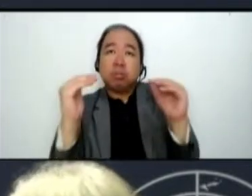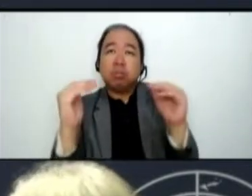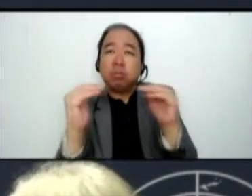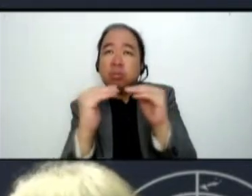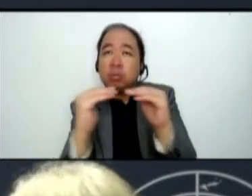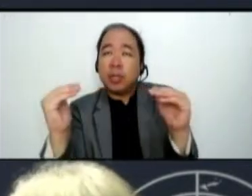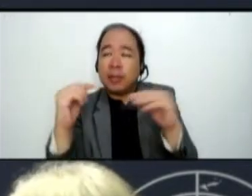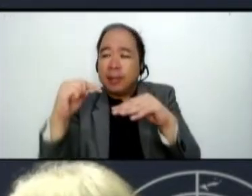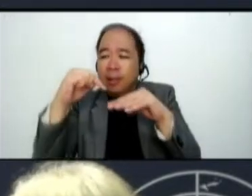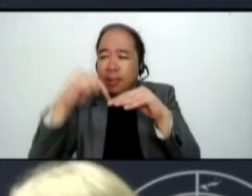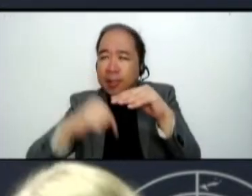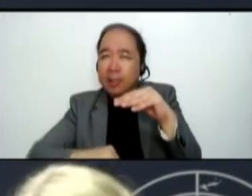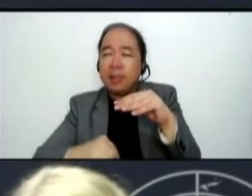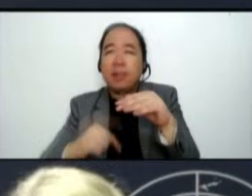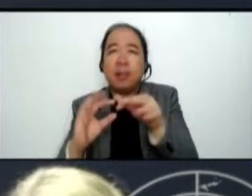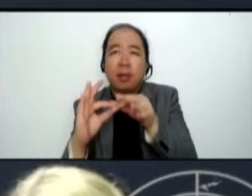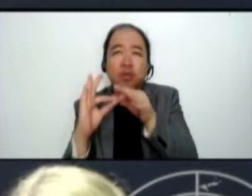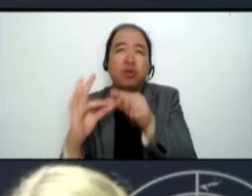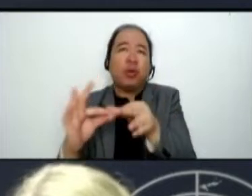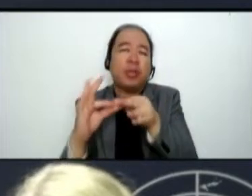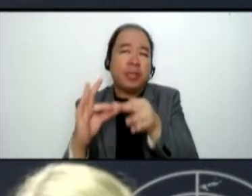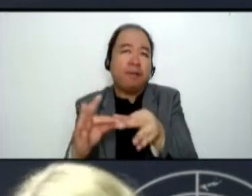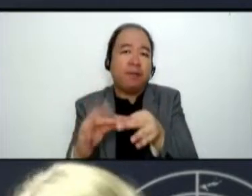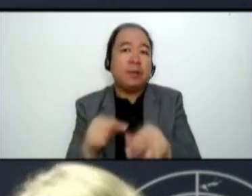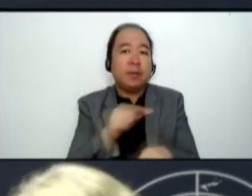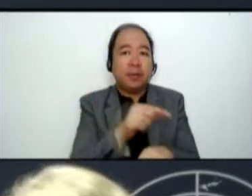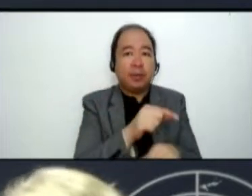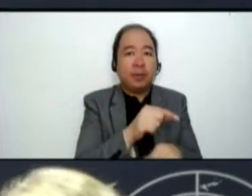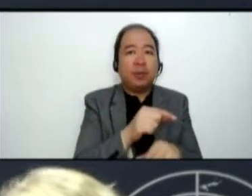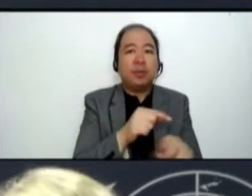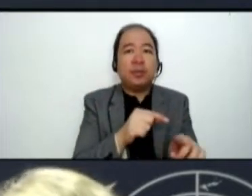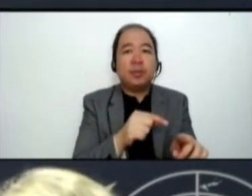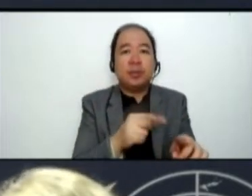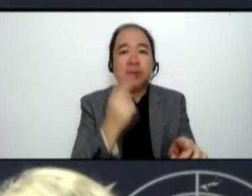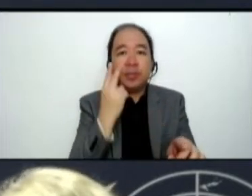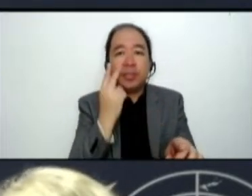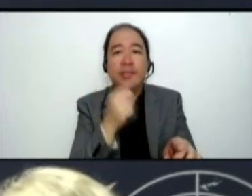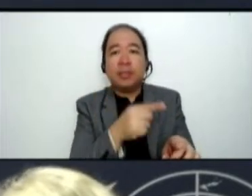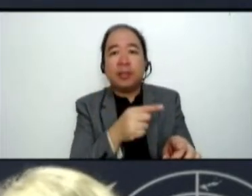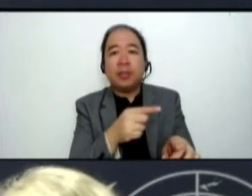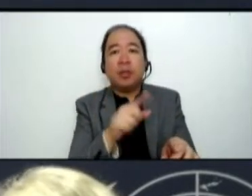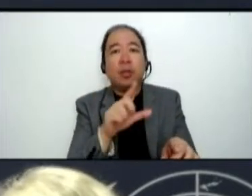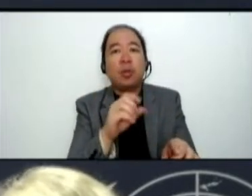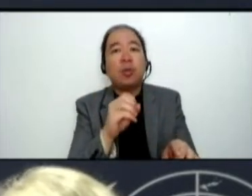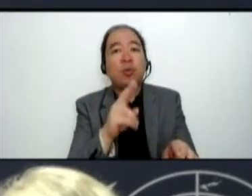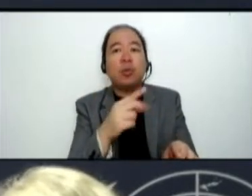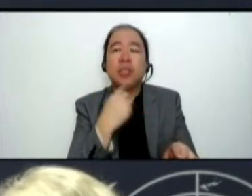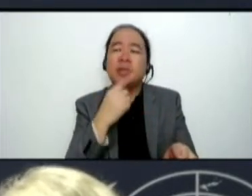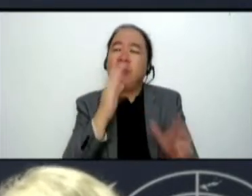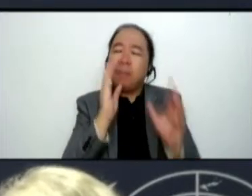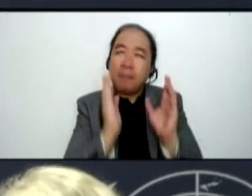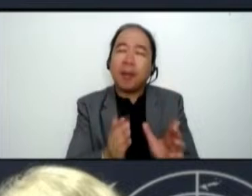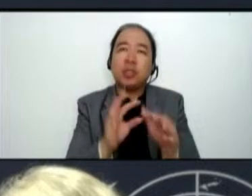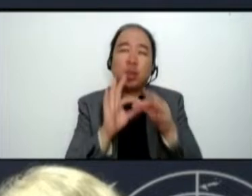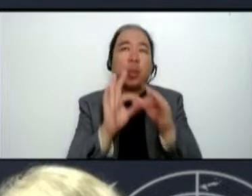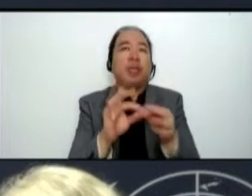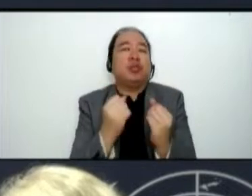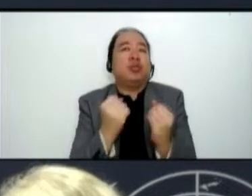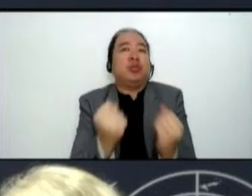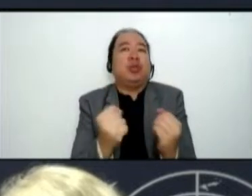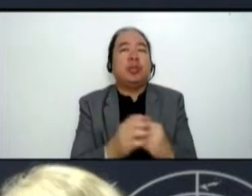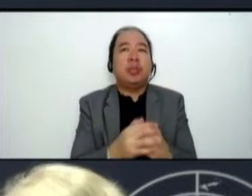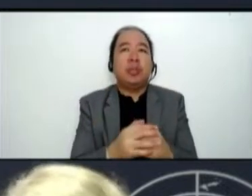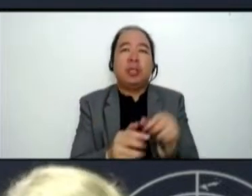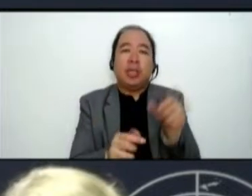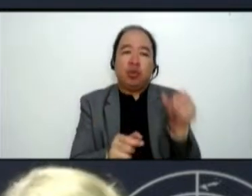level of connectivity. I think, as Mrs. Liu said, that connection has to be there. It's out of that human-to-human touch